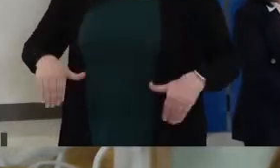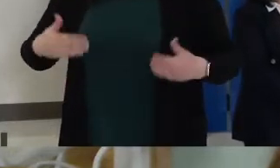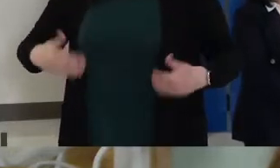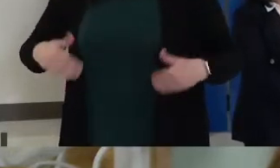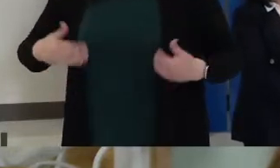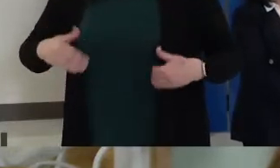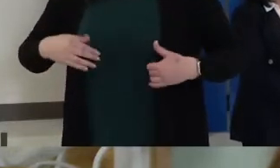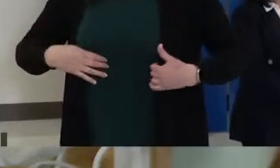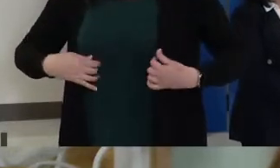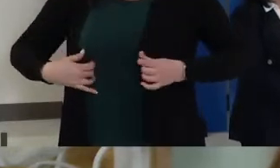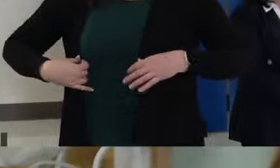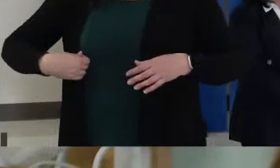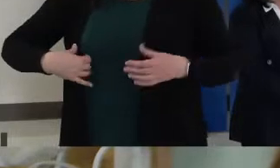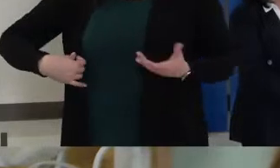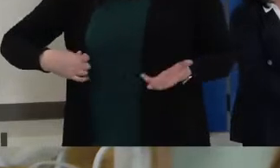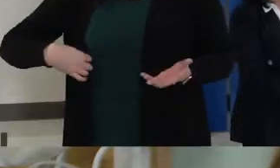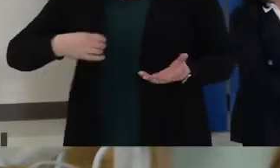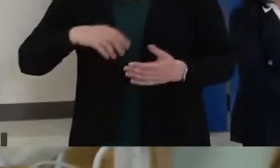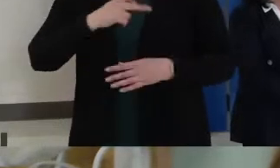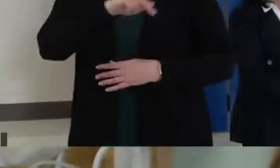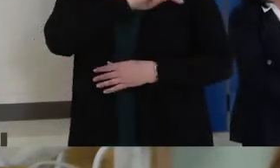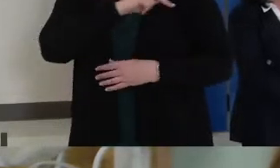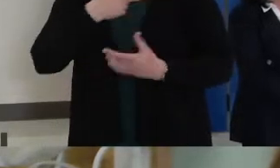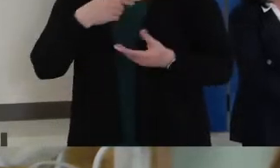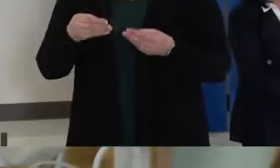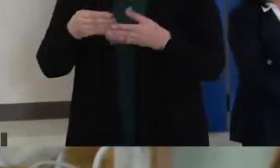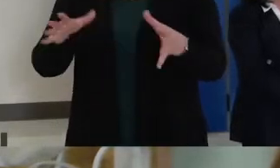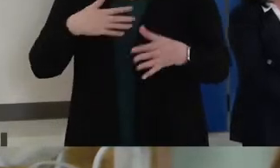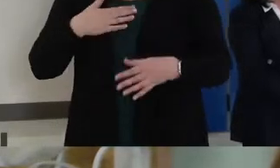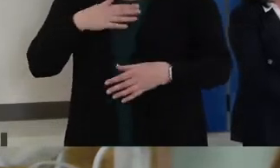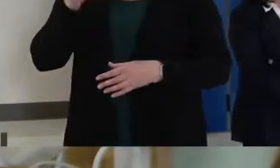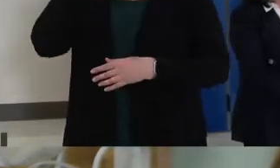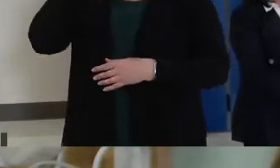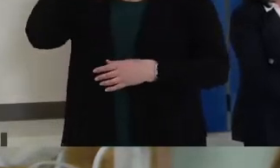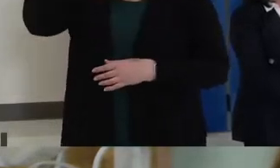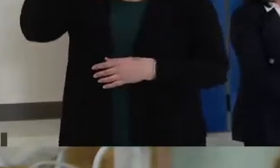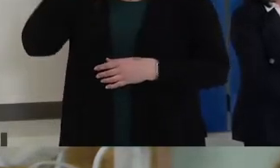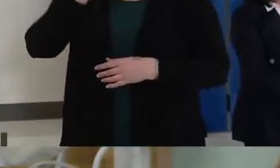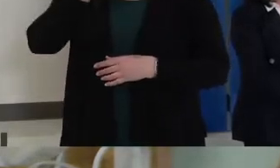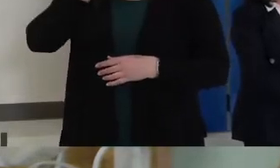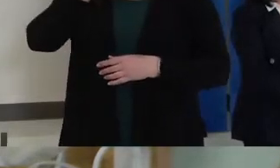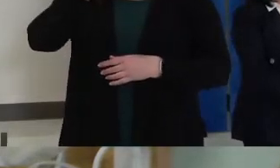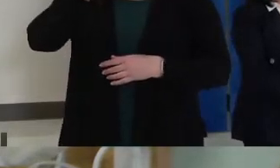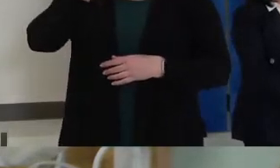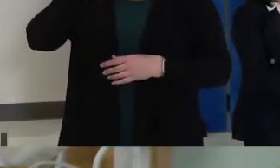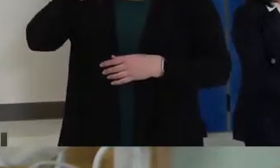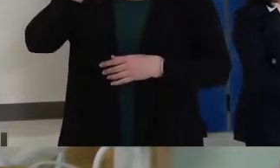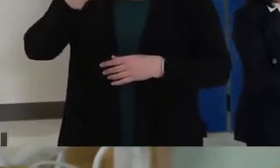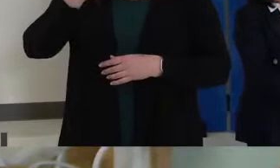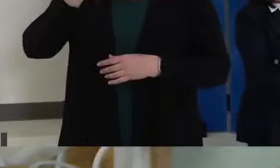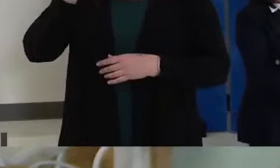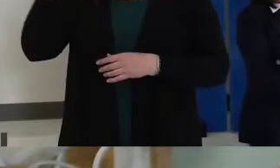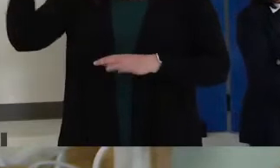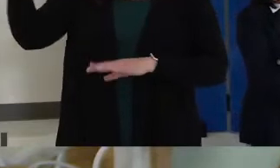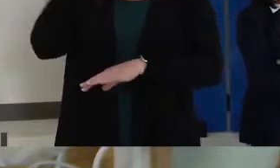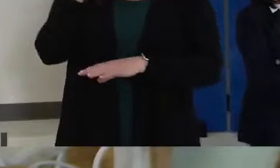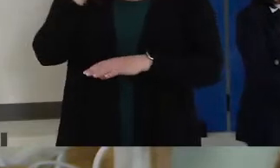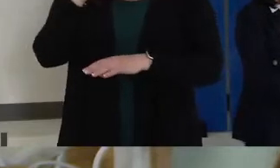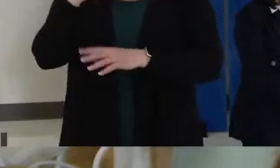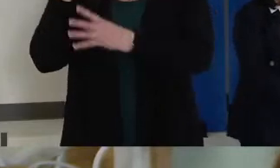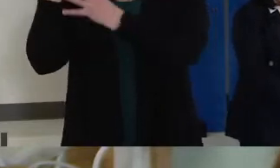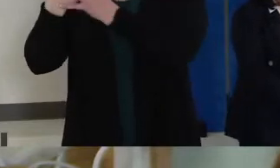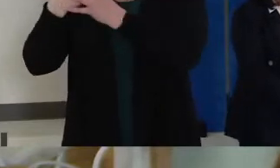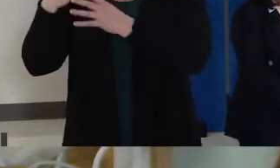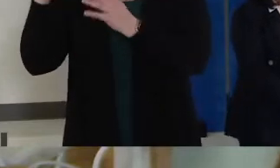me the personal example of that. I lost my grandfather to suicide. Came back, prisoner of war, completely changed